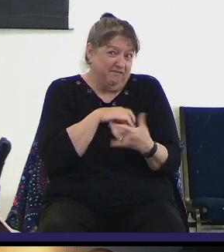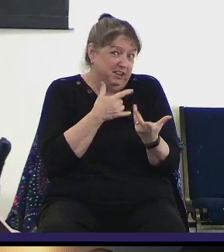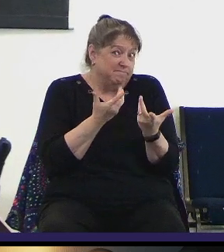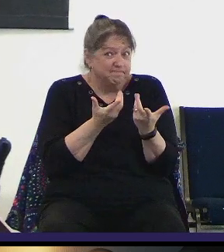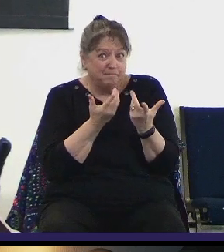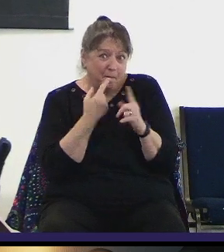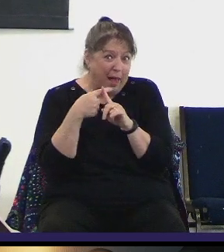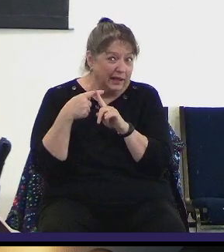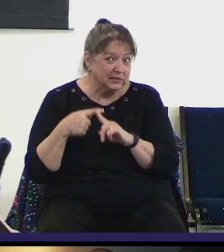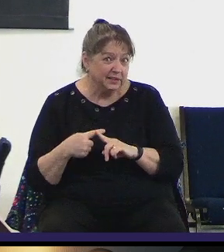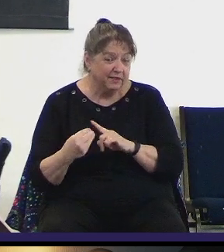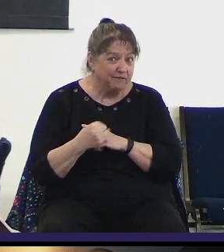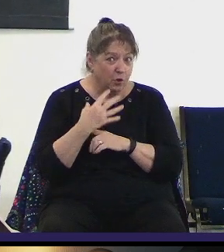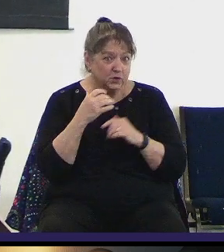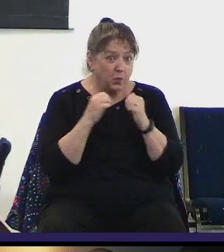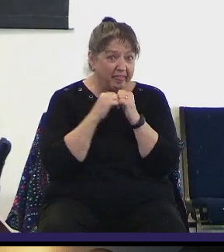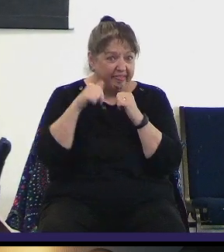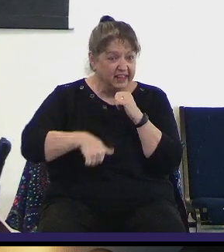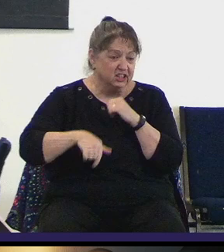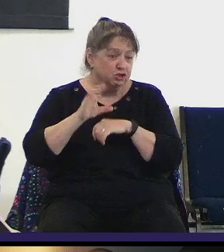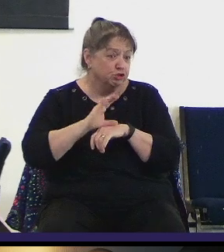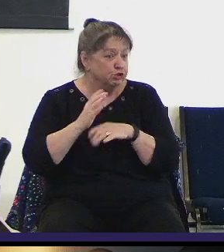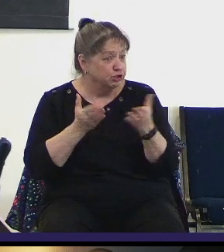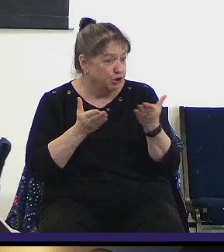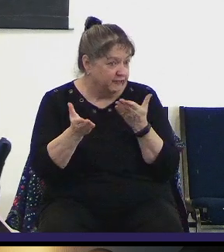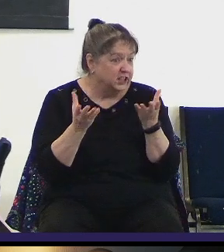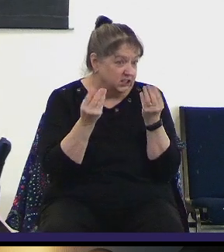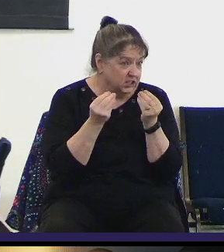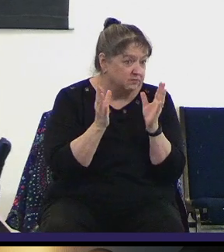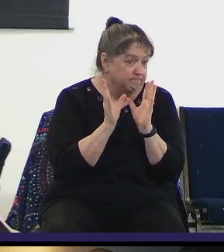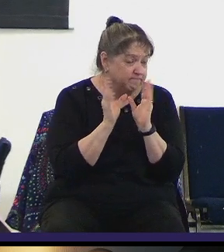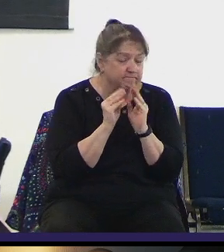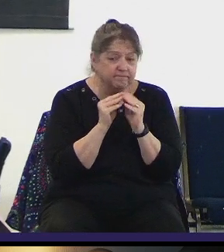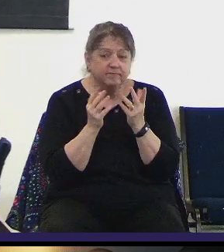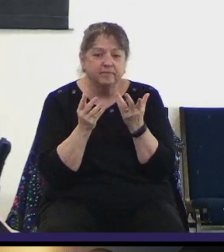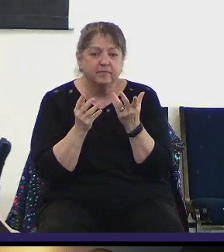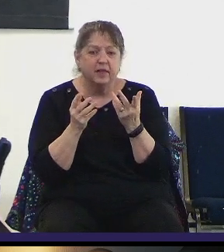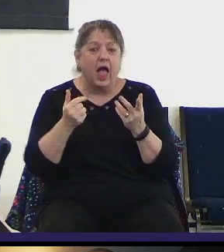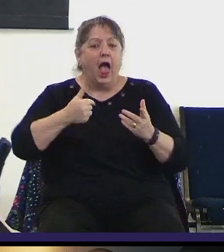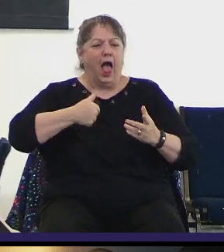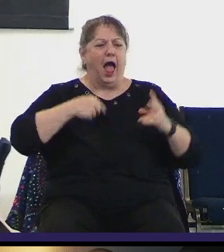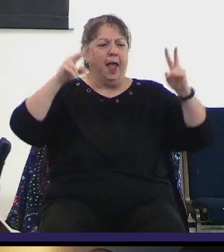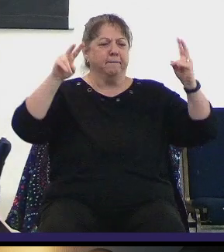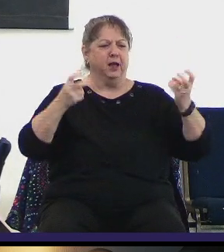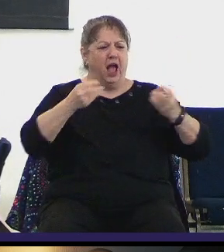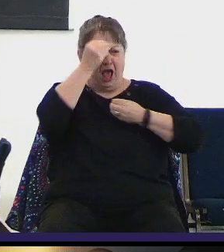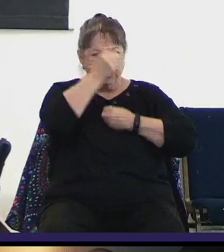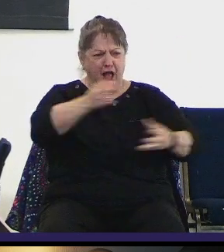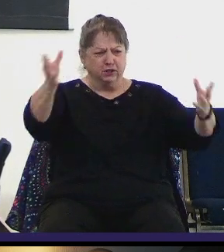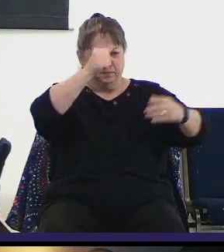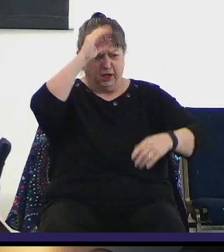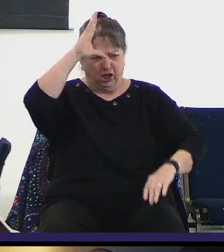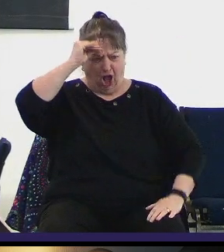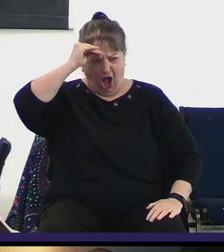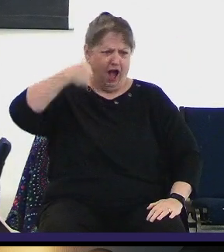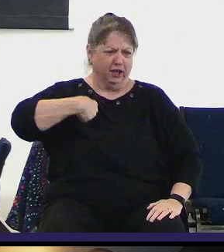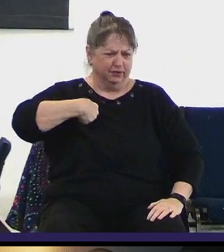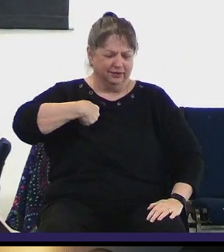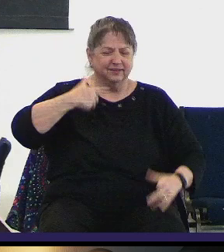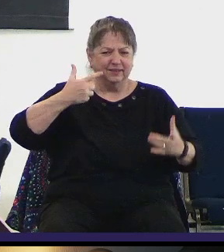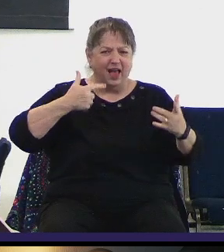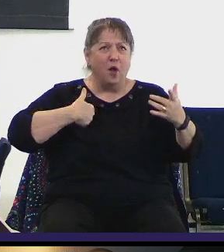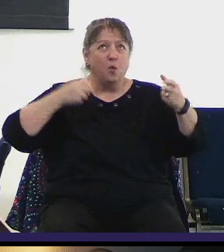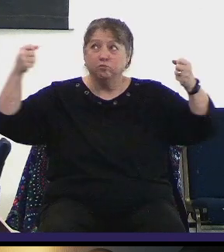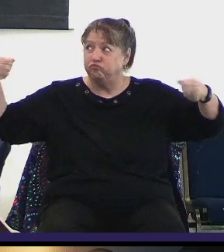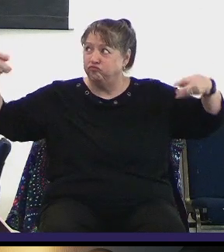service. I'm the announcement guy, so our announcements are on the screen. Just to call your